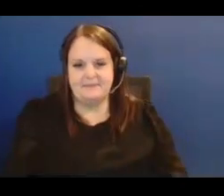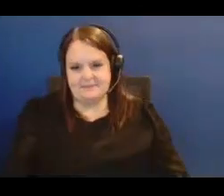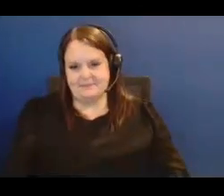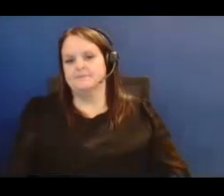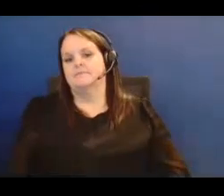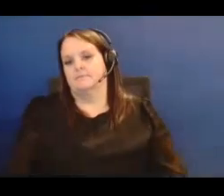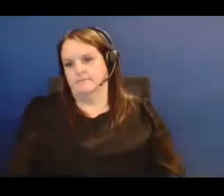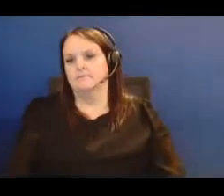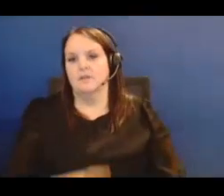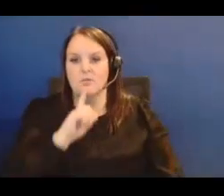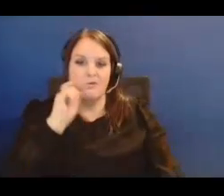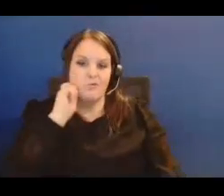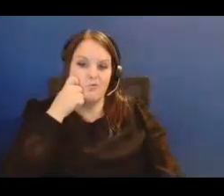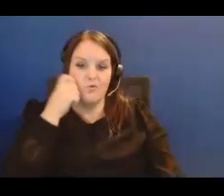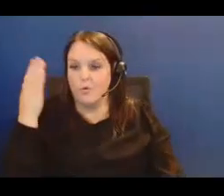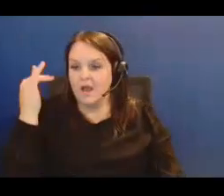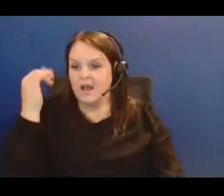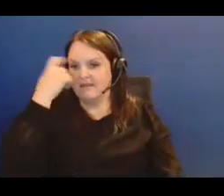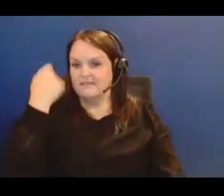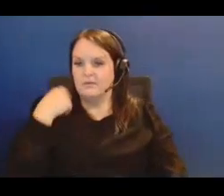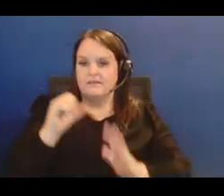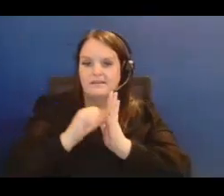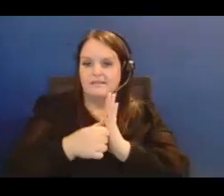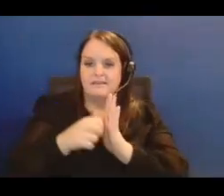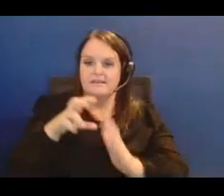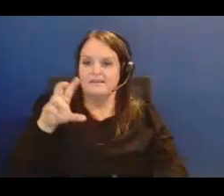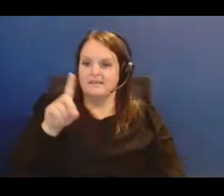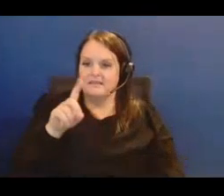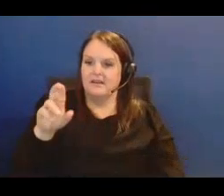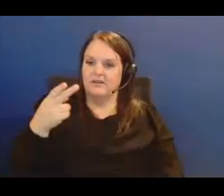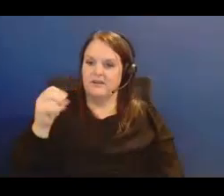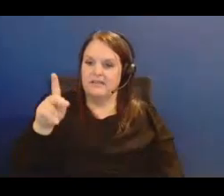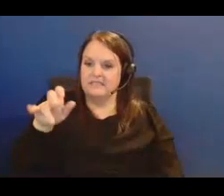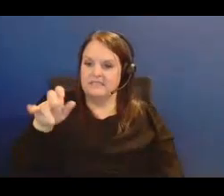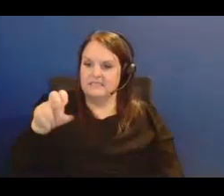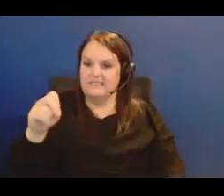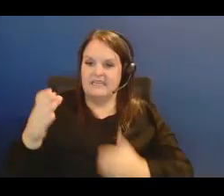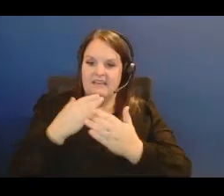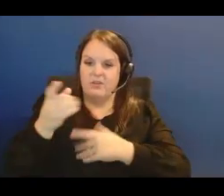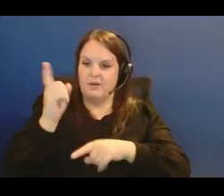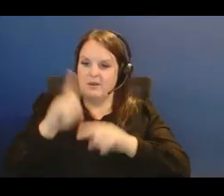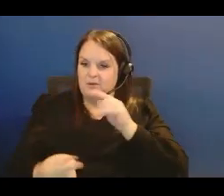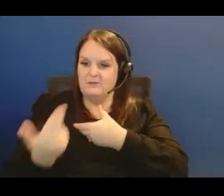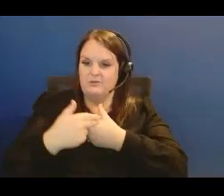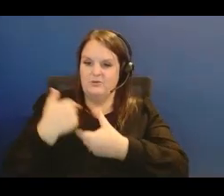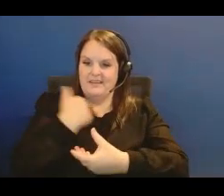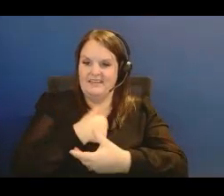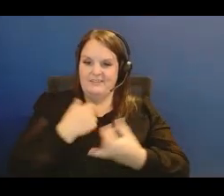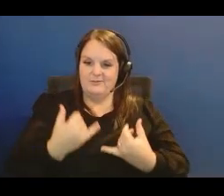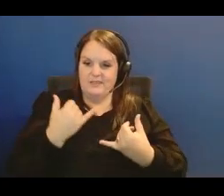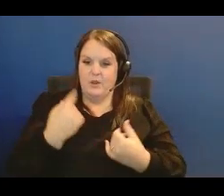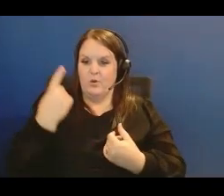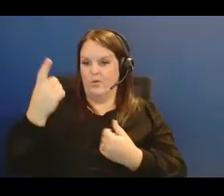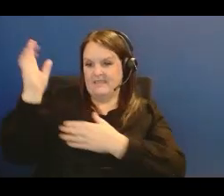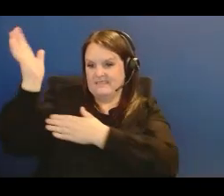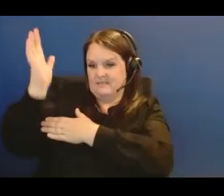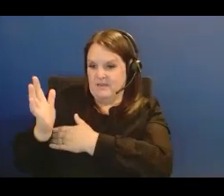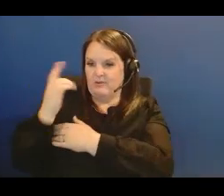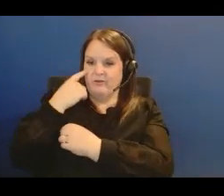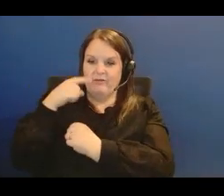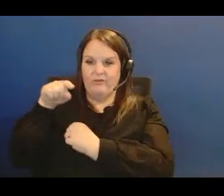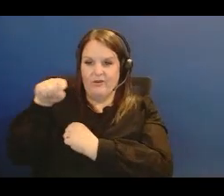was really cool because I just want to highlight Dr. Hickson, even though he was unable to be on the call today, because one of the speakers for